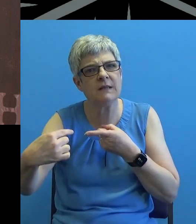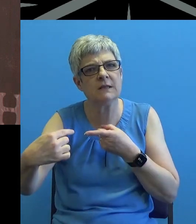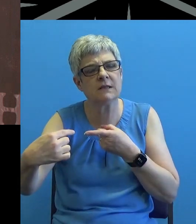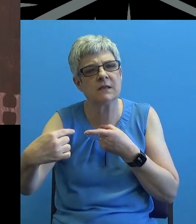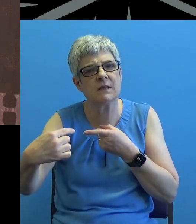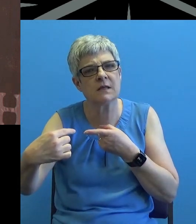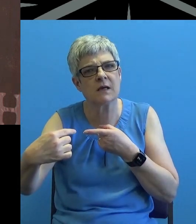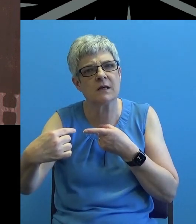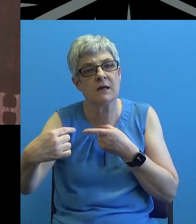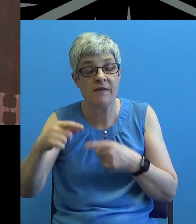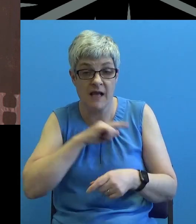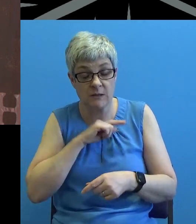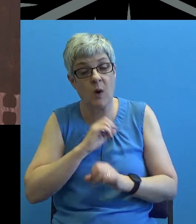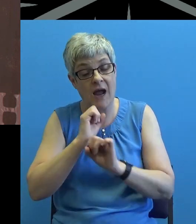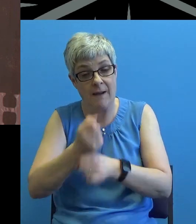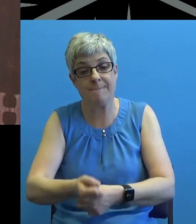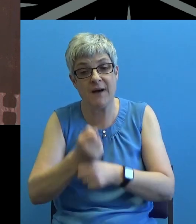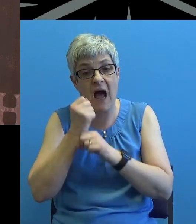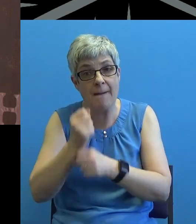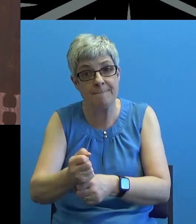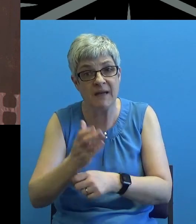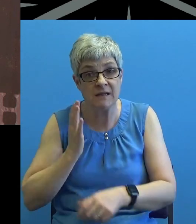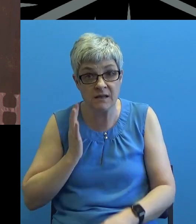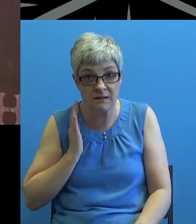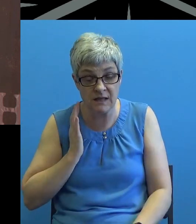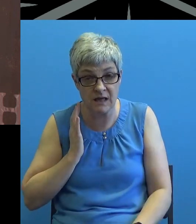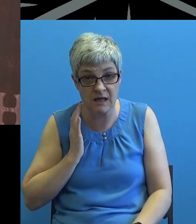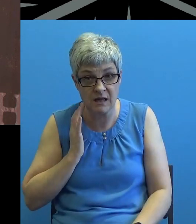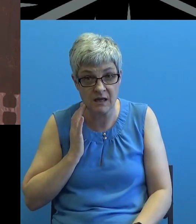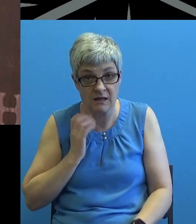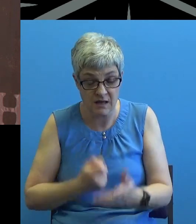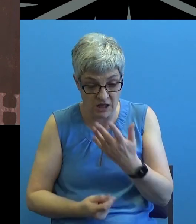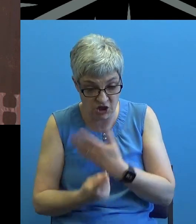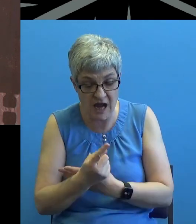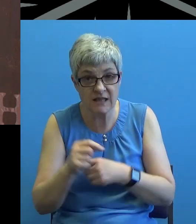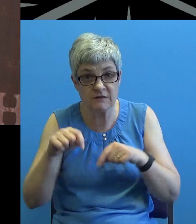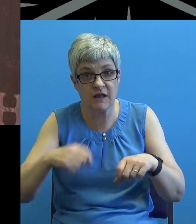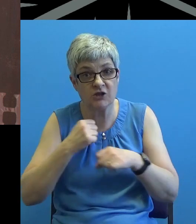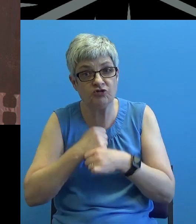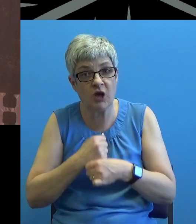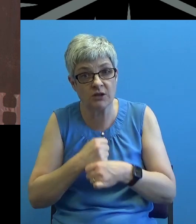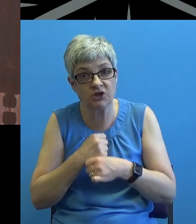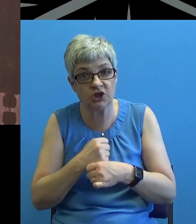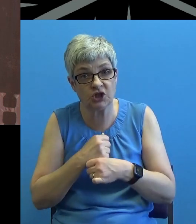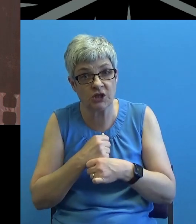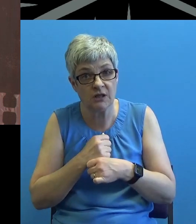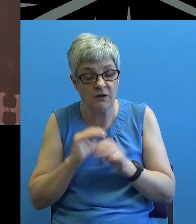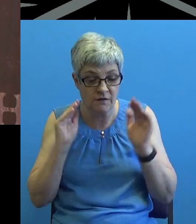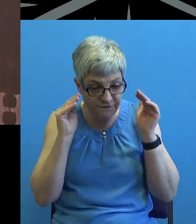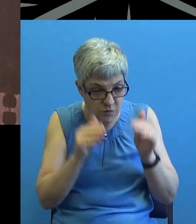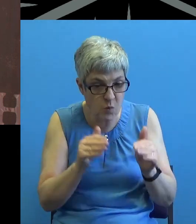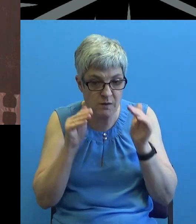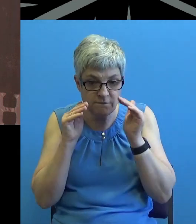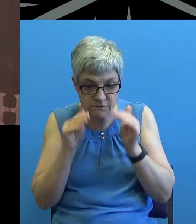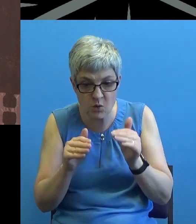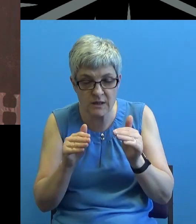And that's why Palm Sunday is a chance for us as a church to refocus.